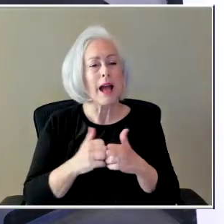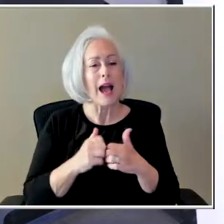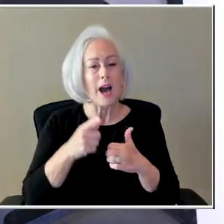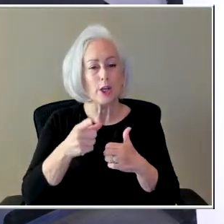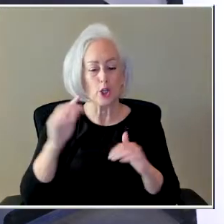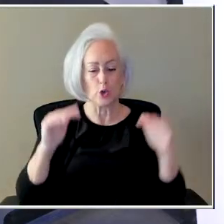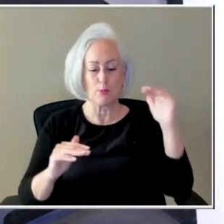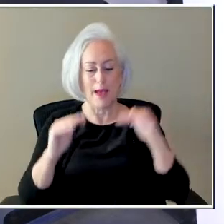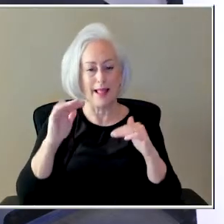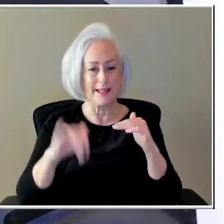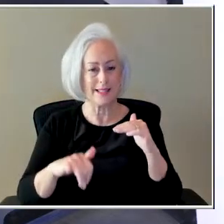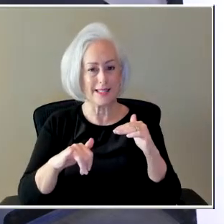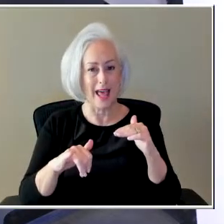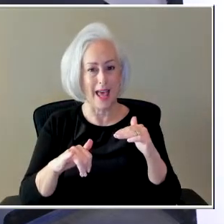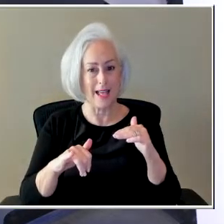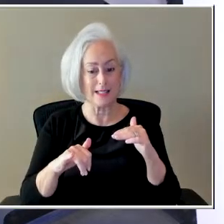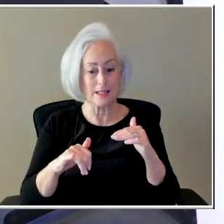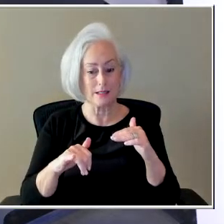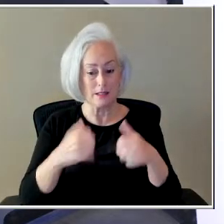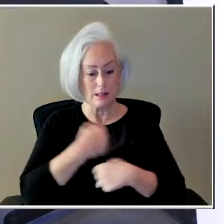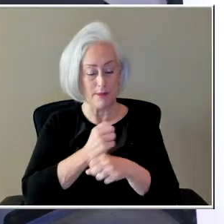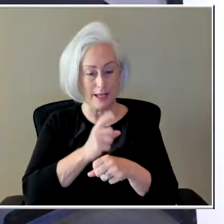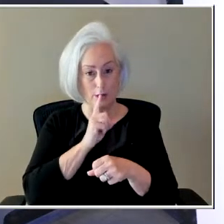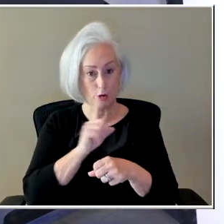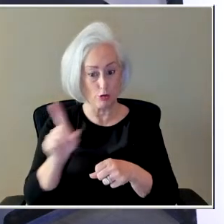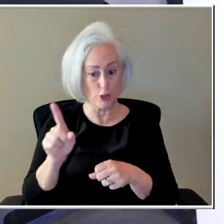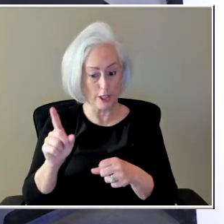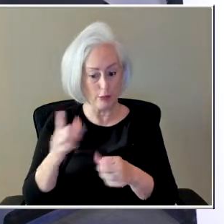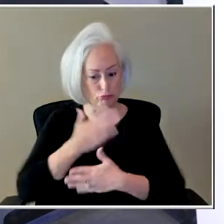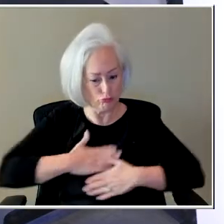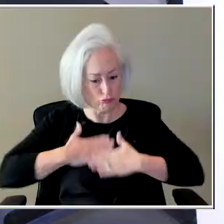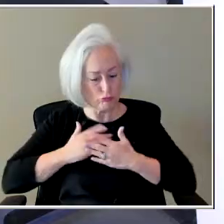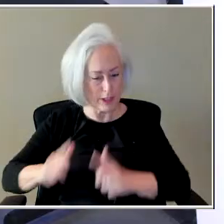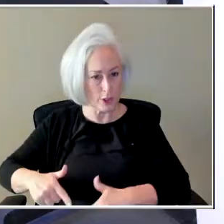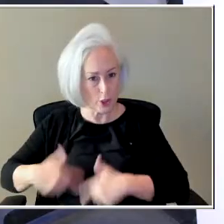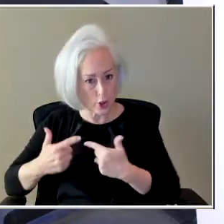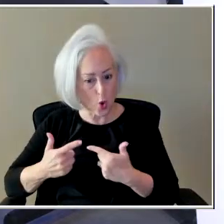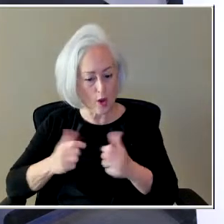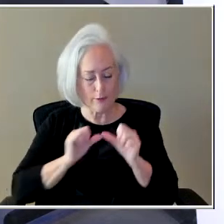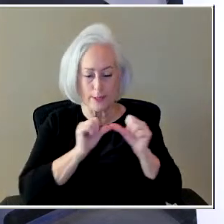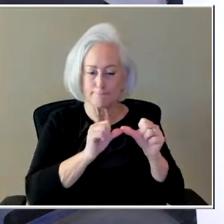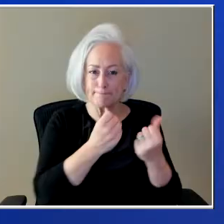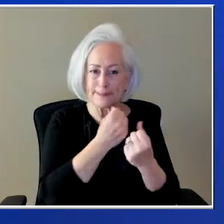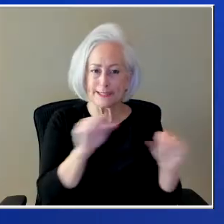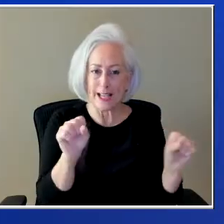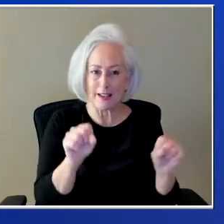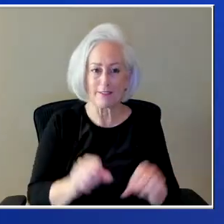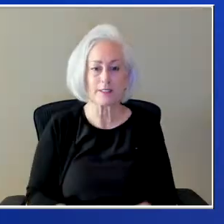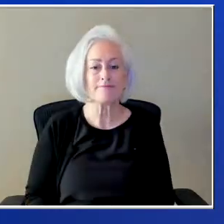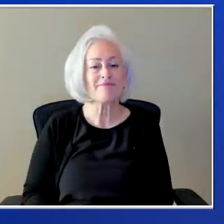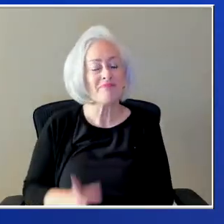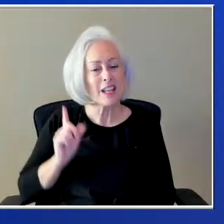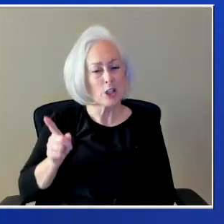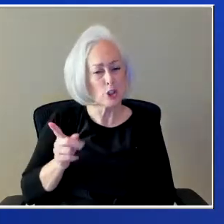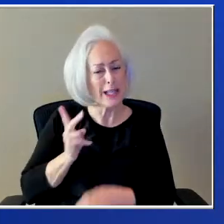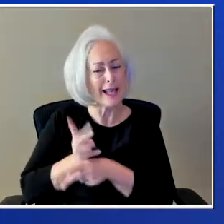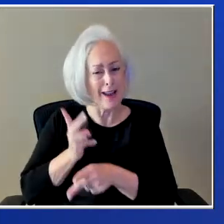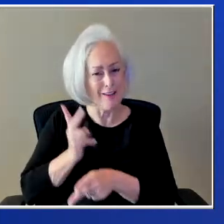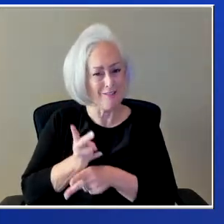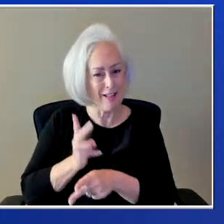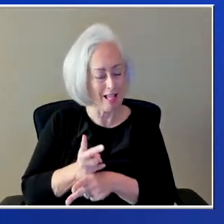Also keeping her active and letting her live her life, but also making sure she's staying safe? Well, she's very careful, and I'm